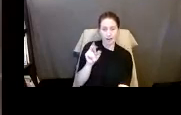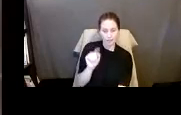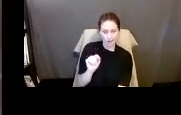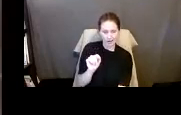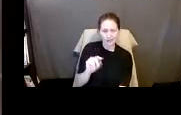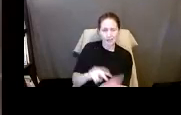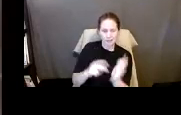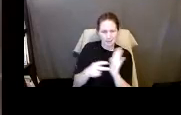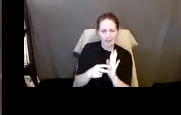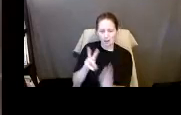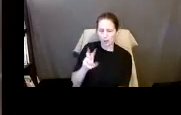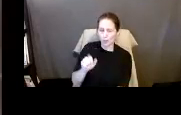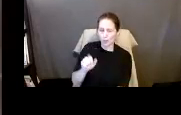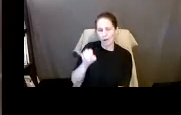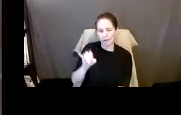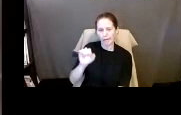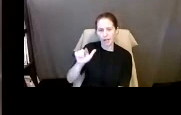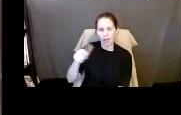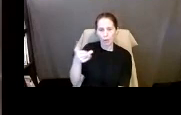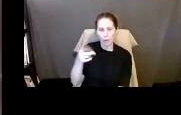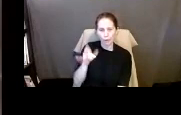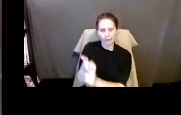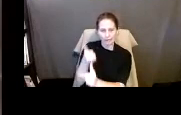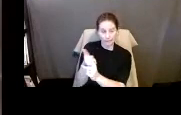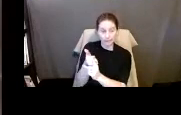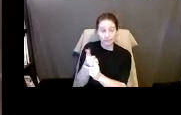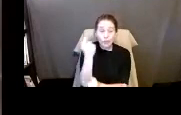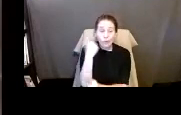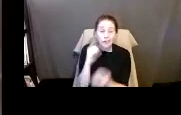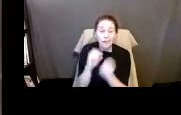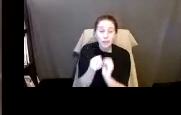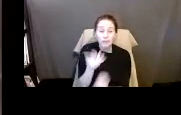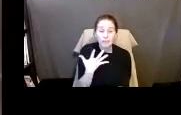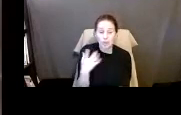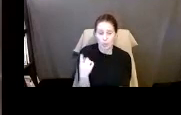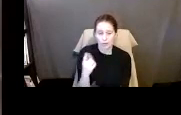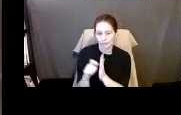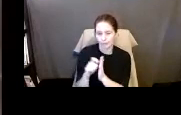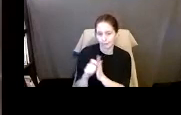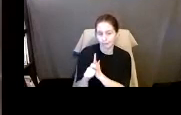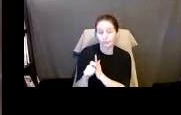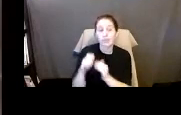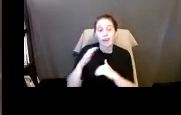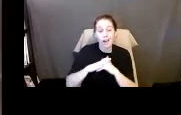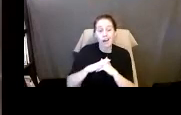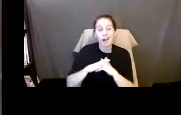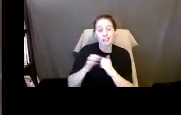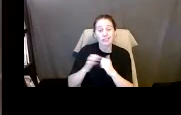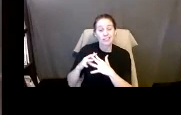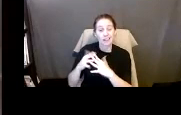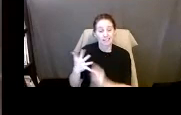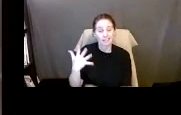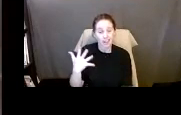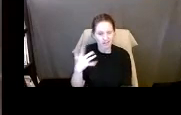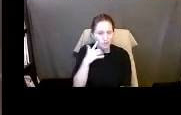Wadi el-Hudi itself. And so in inscription 51 is actually written on Site 5. So this is one of the